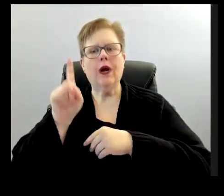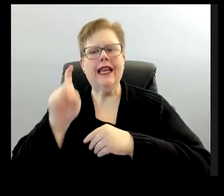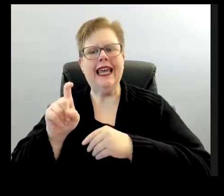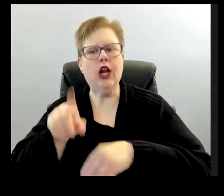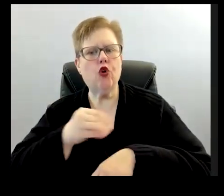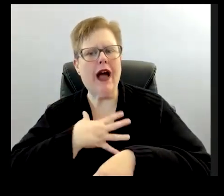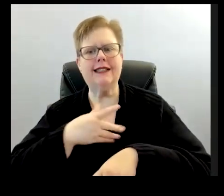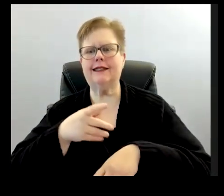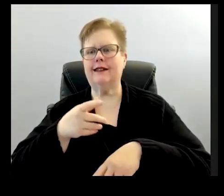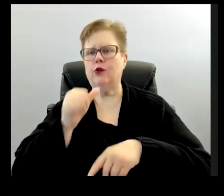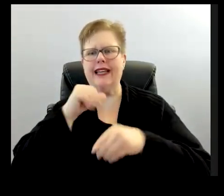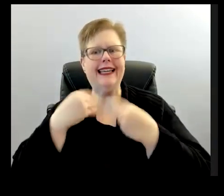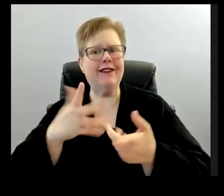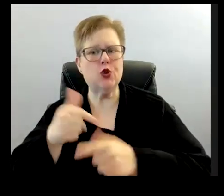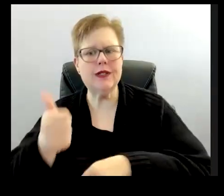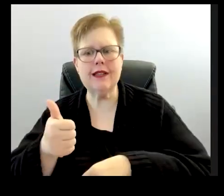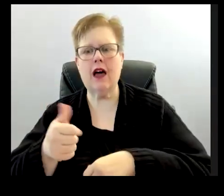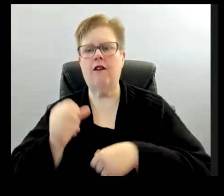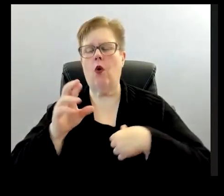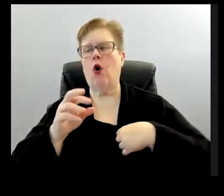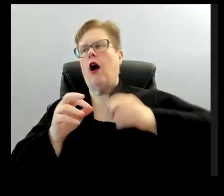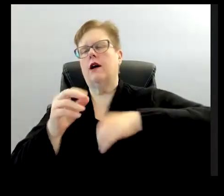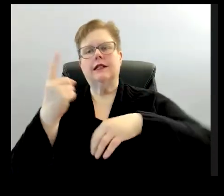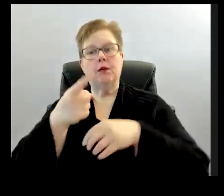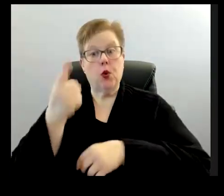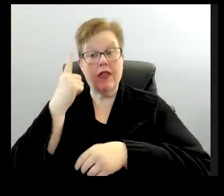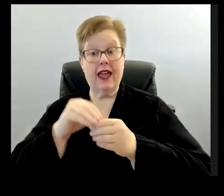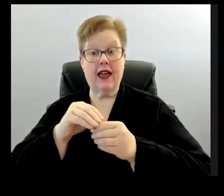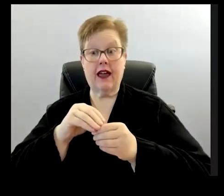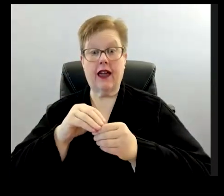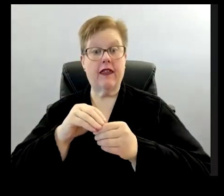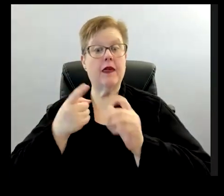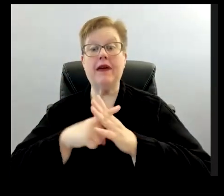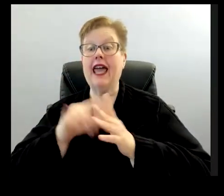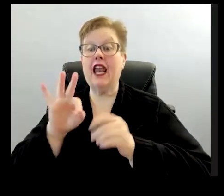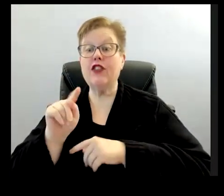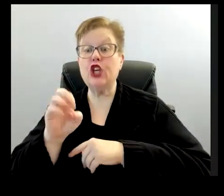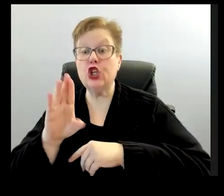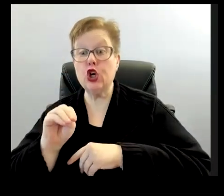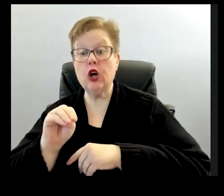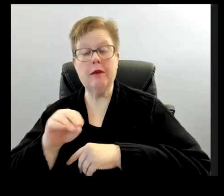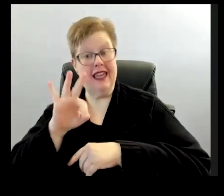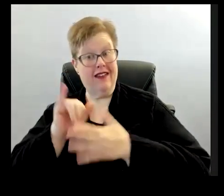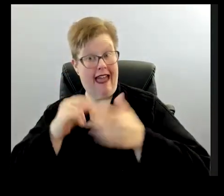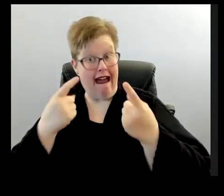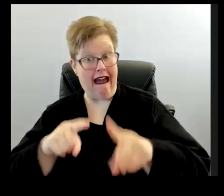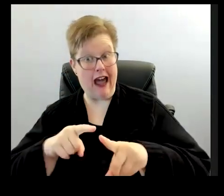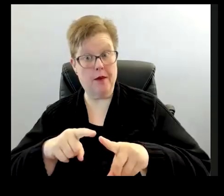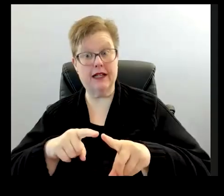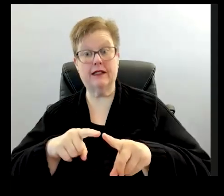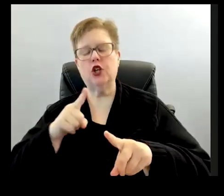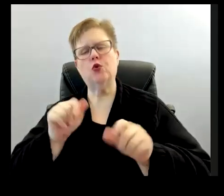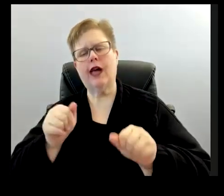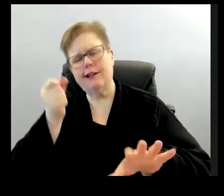give it to yourself? Or something you can think about might happen in the first week of the term, where if this happens, you know what? You'll be